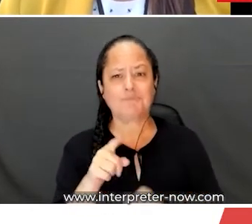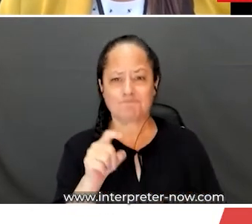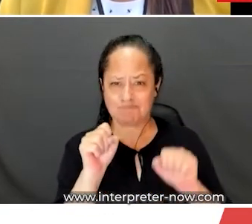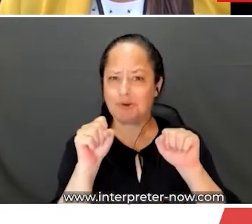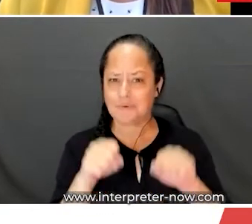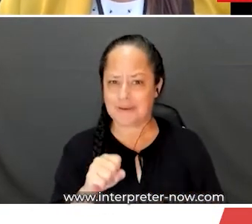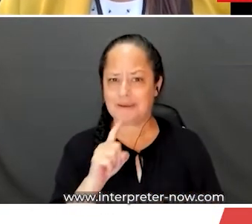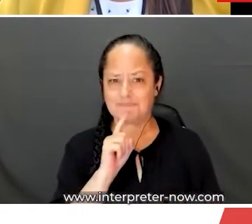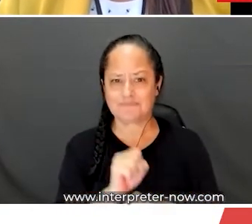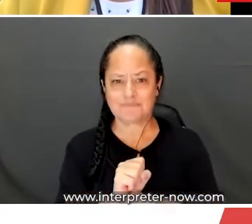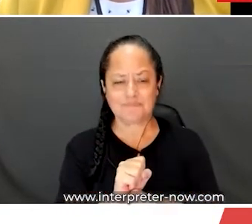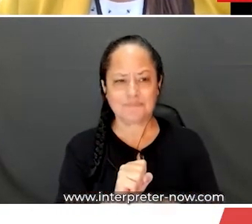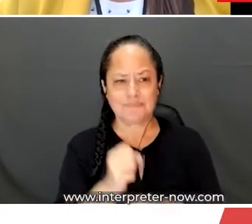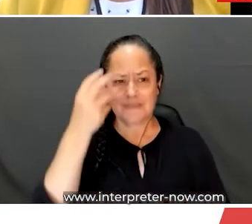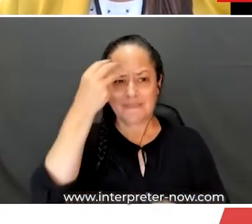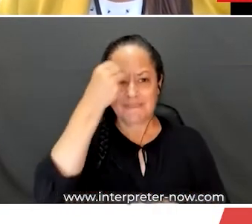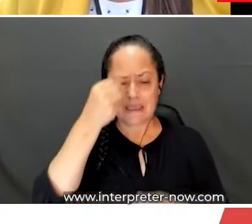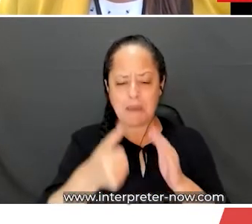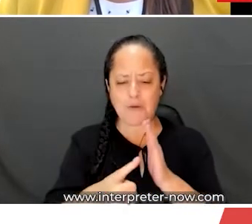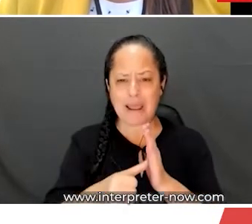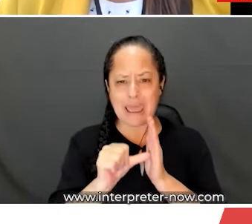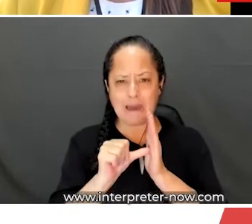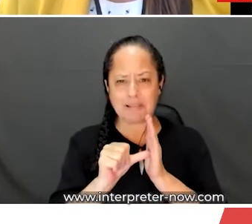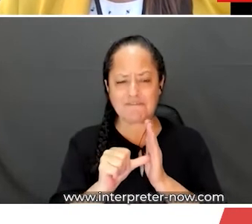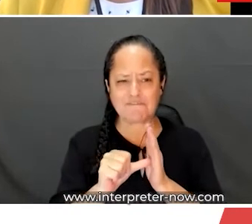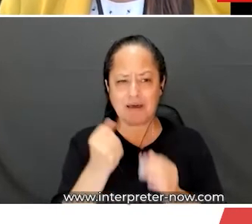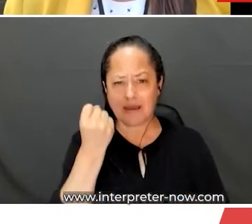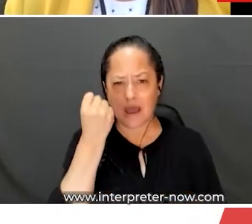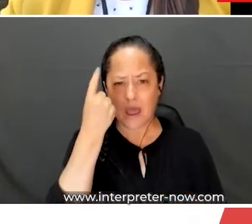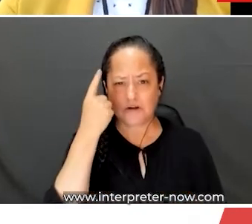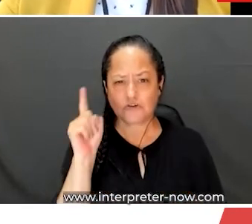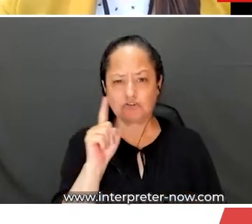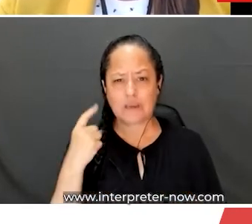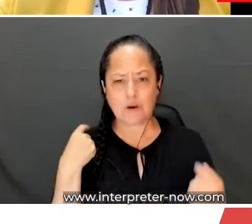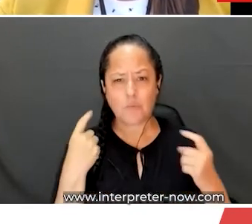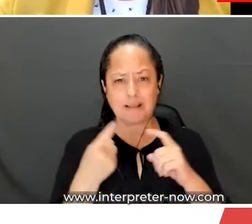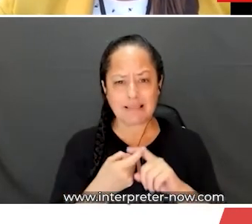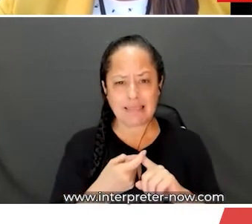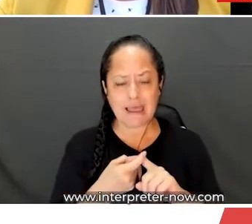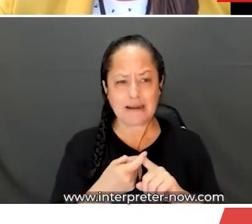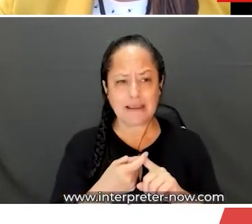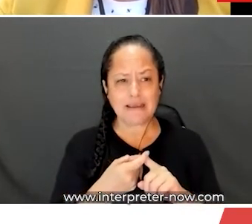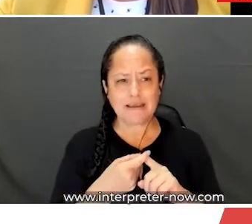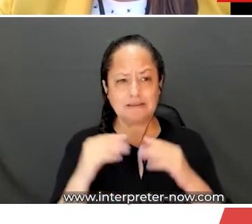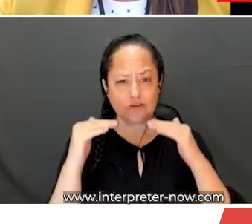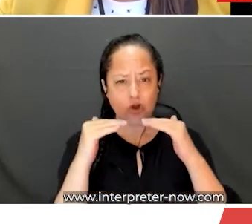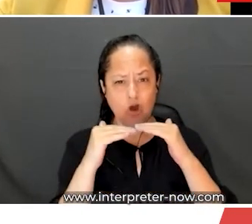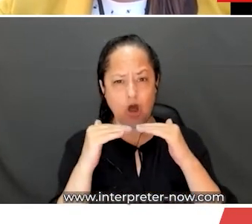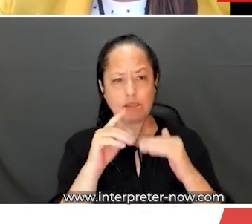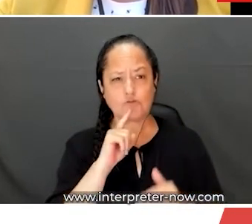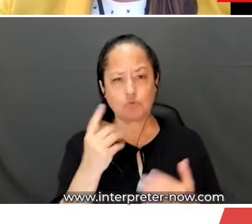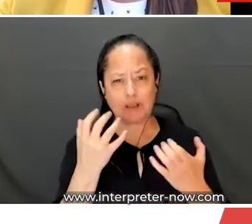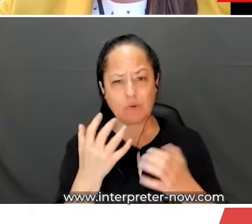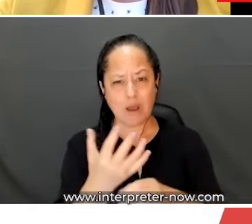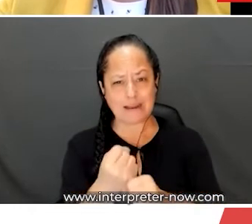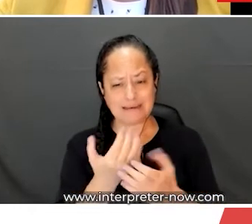can, think about amplifying, think about understanding where your Latinx colleagues really want to take